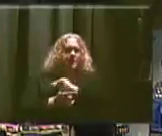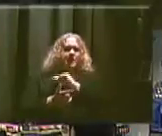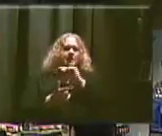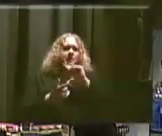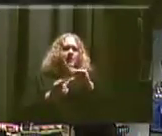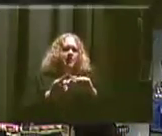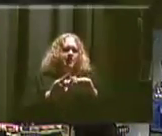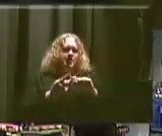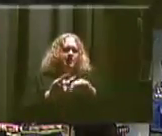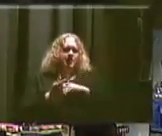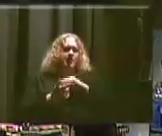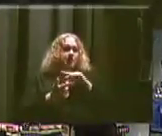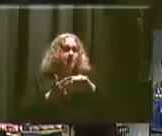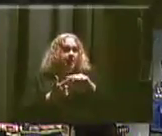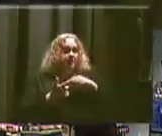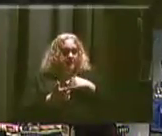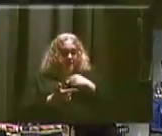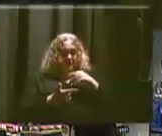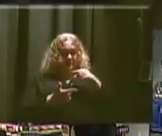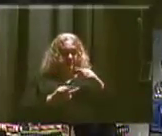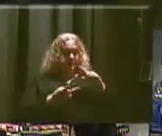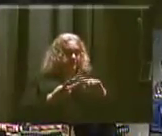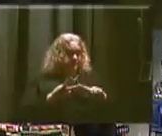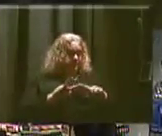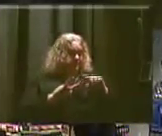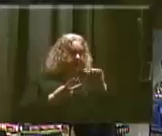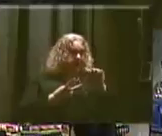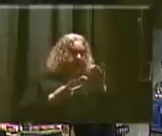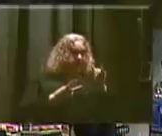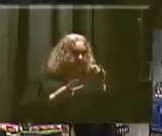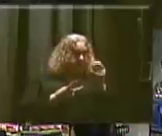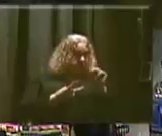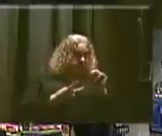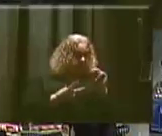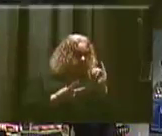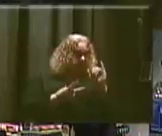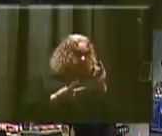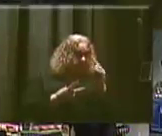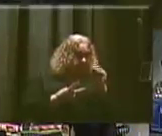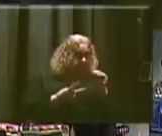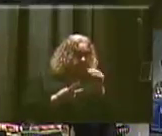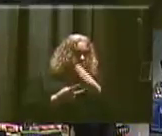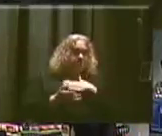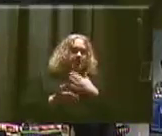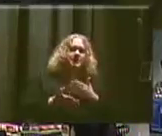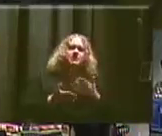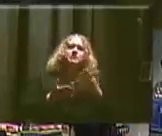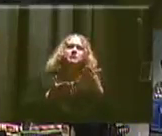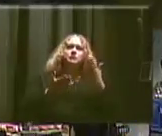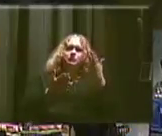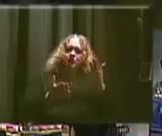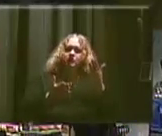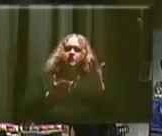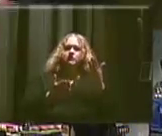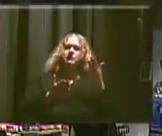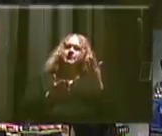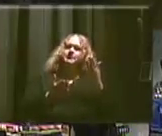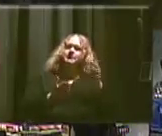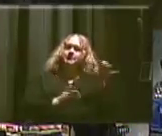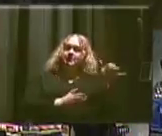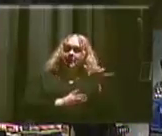action items. My suggestion is to have, like many boards, a policy that